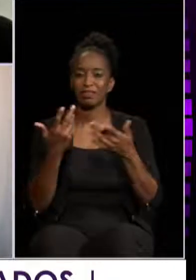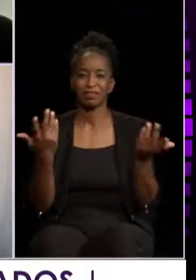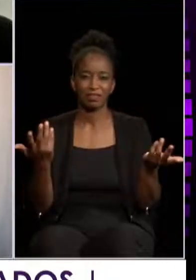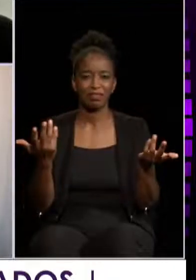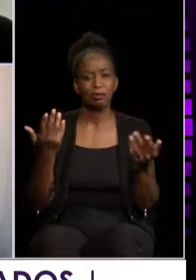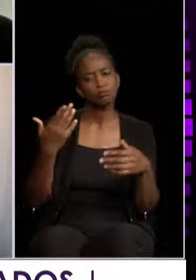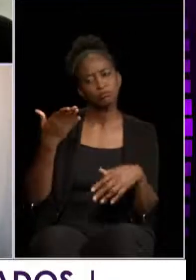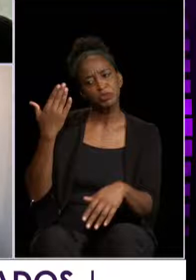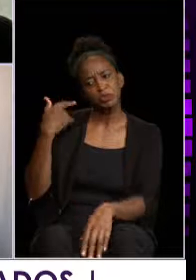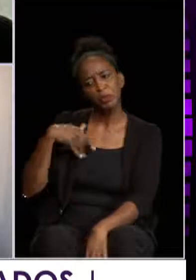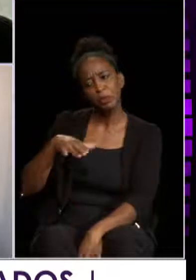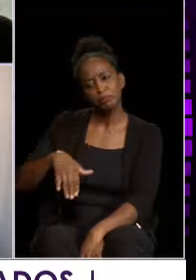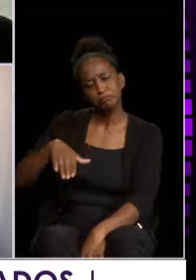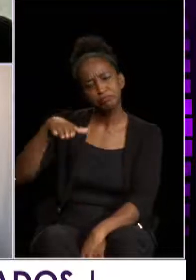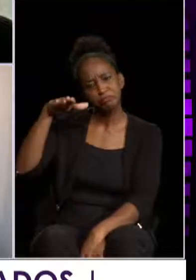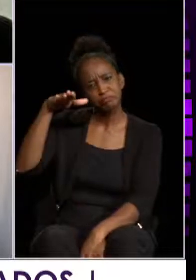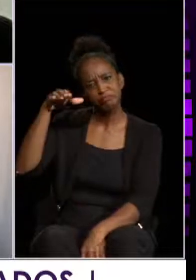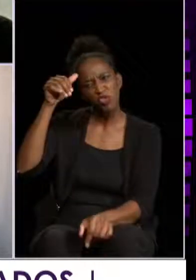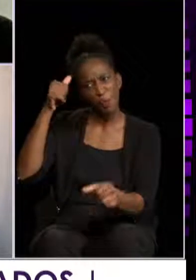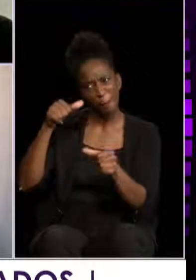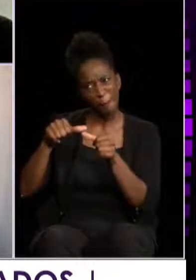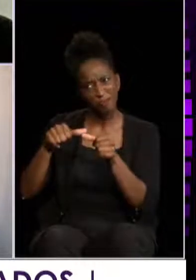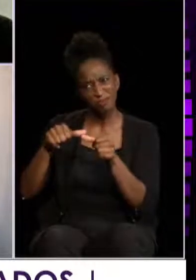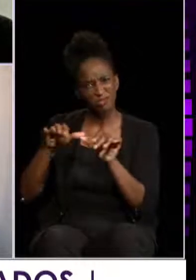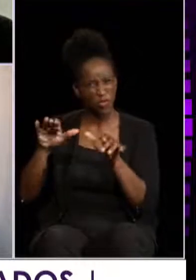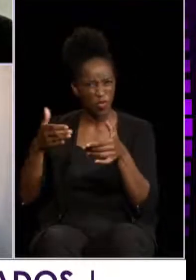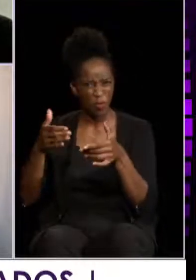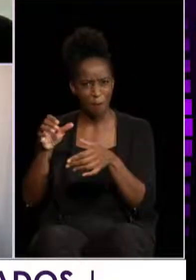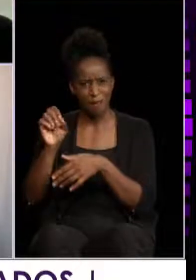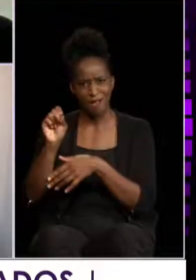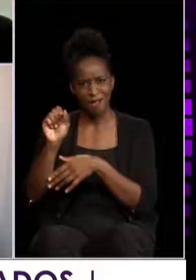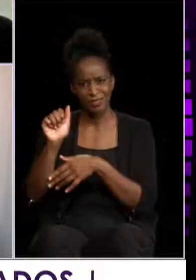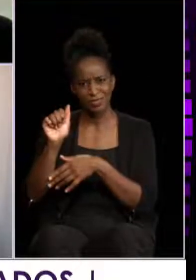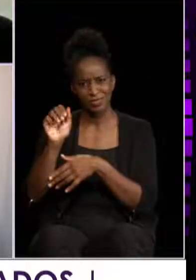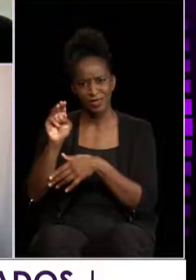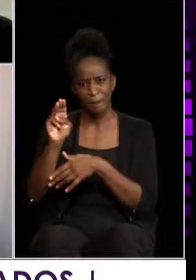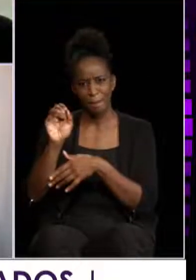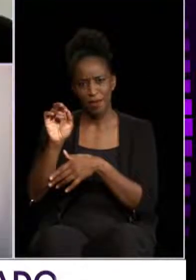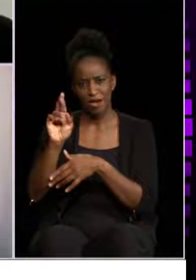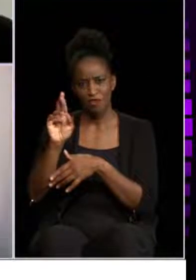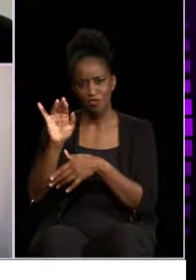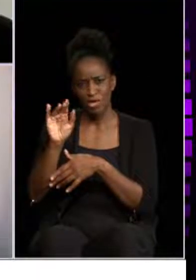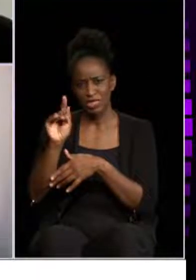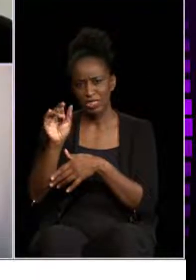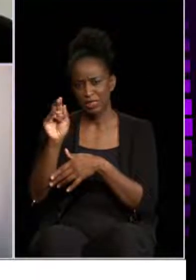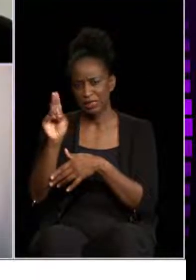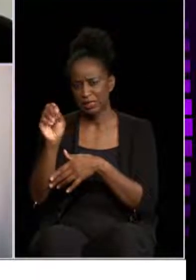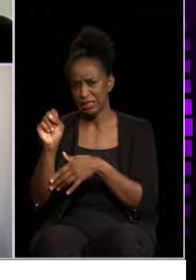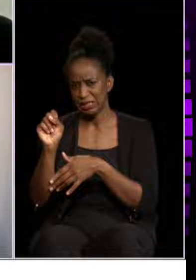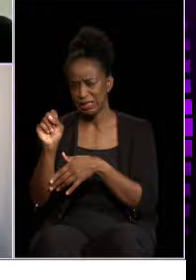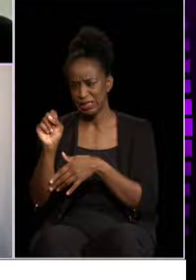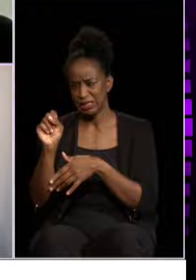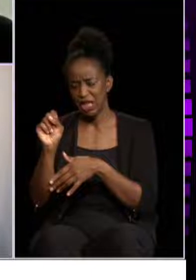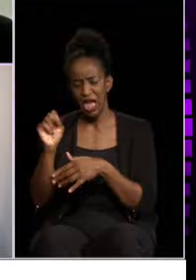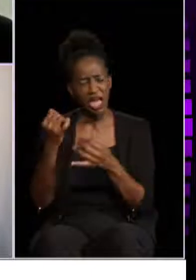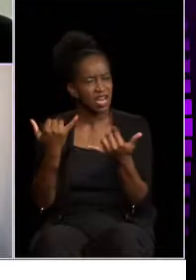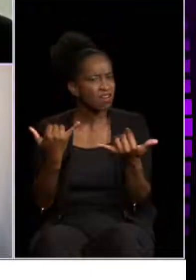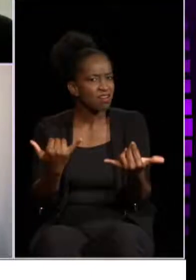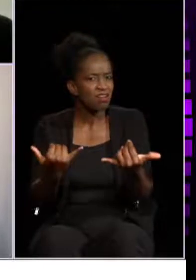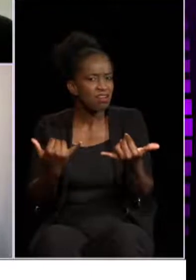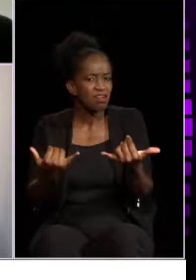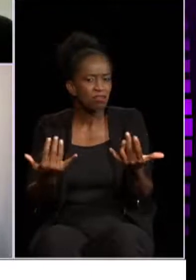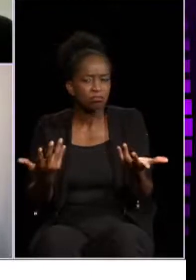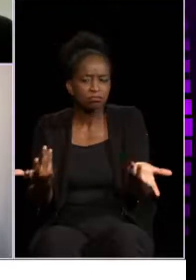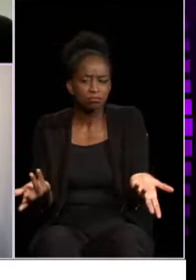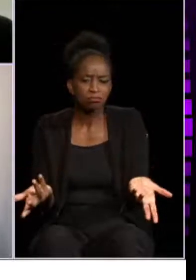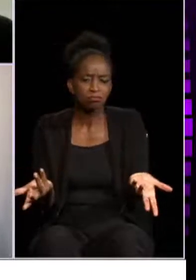stuff, but what provisions are in place for young people at this point in time who want to seek help but don't want anyone to know about